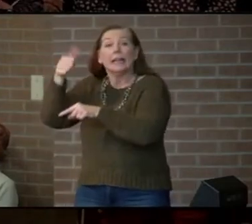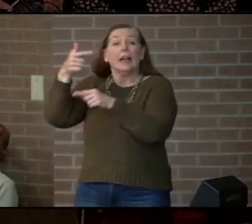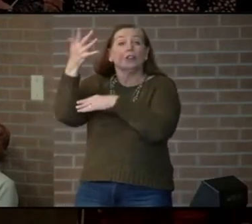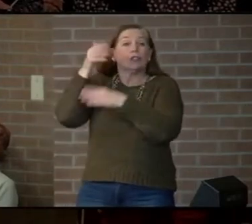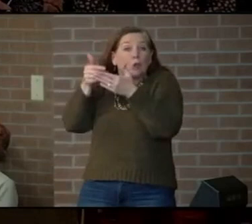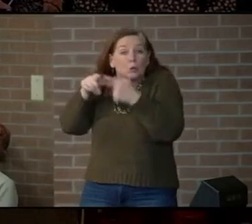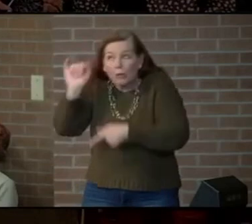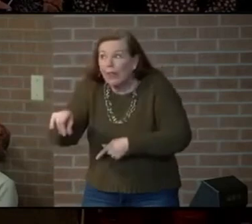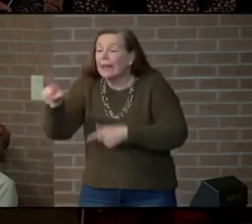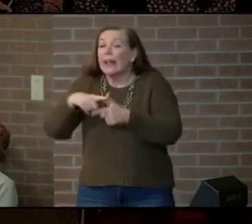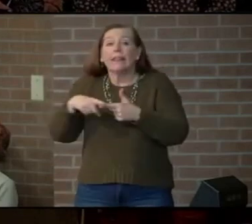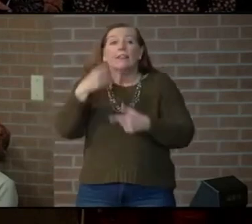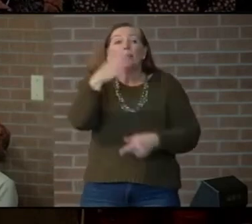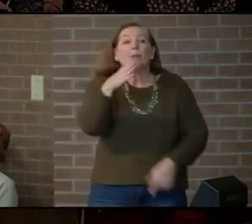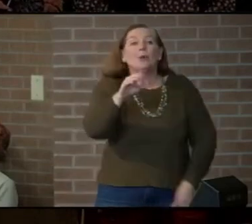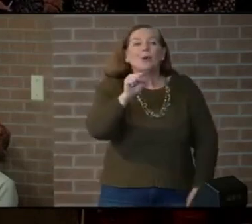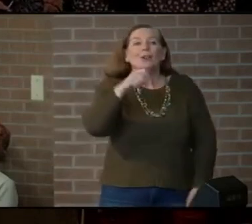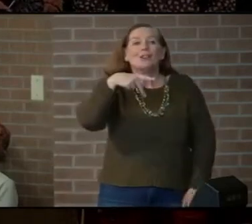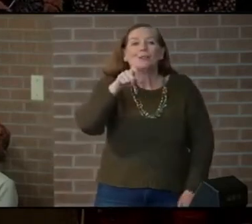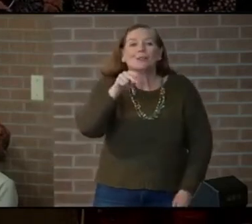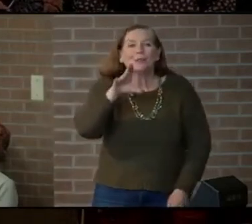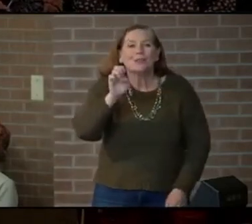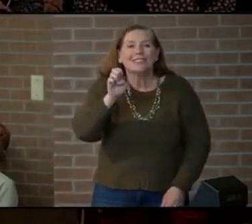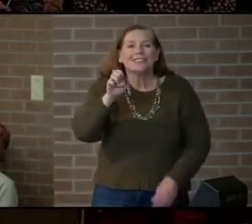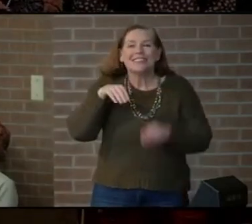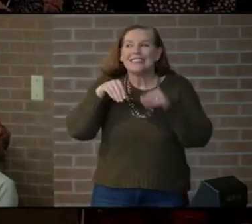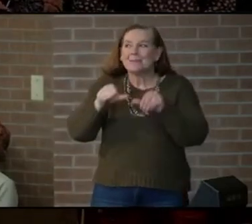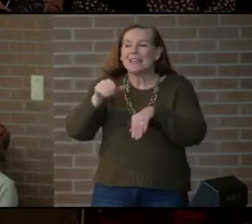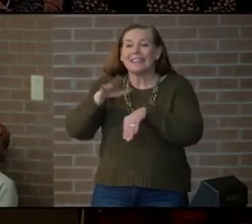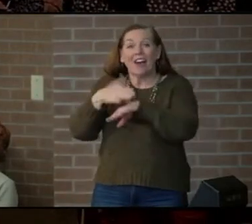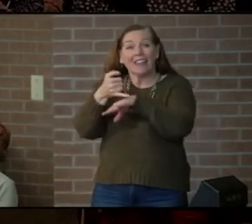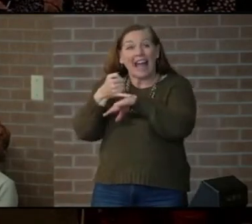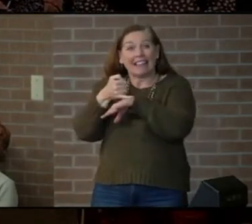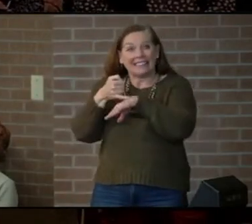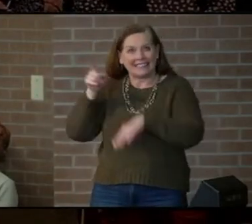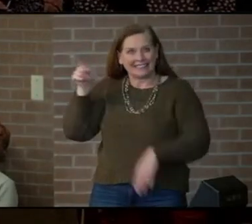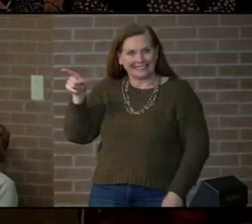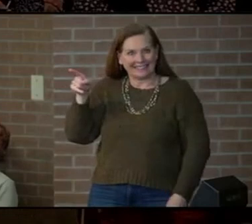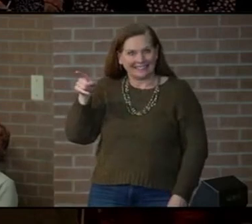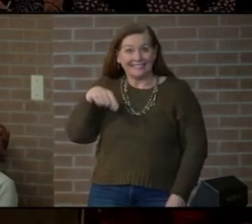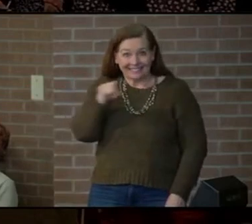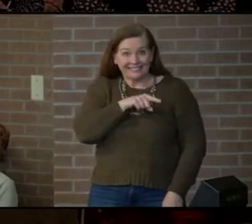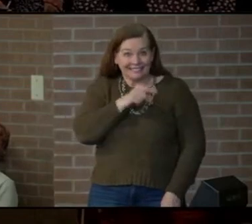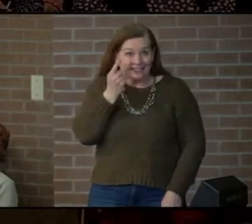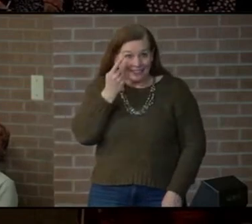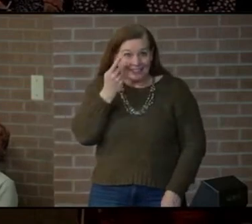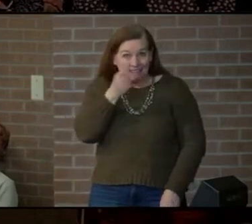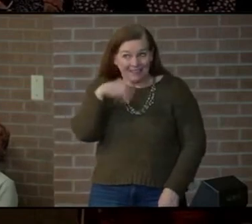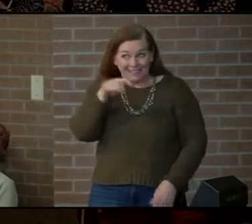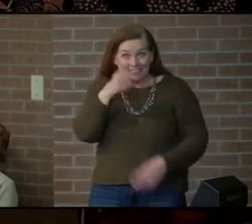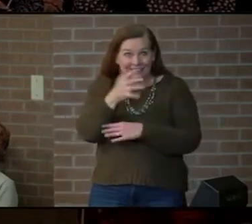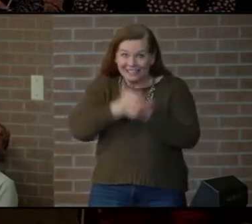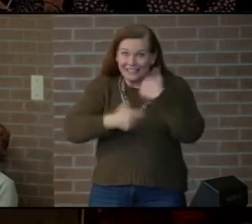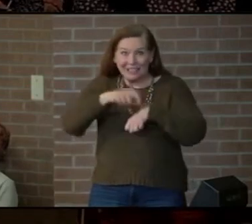that. And then there's the blue spruce that's planted on the island. You see one of these trees every time